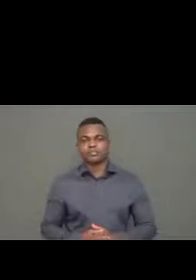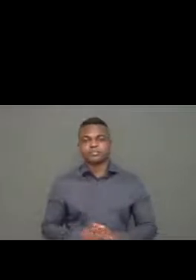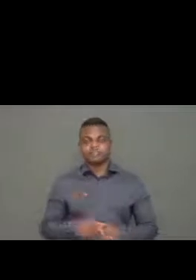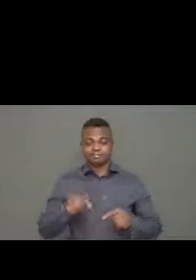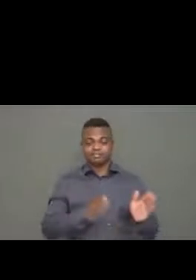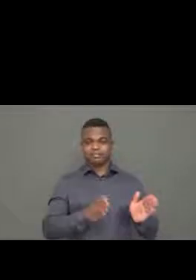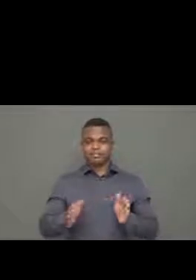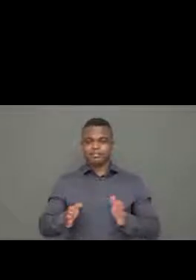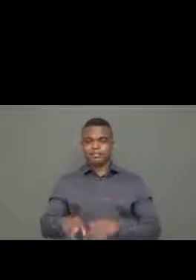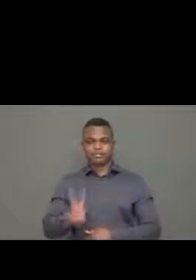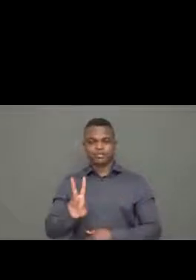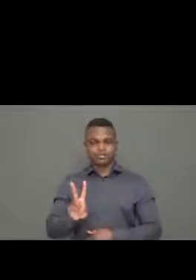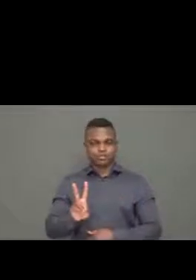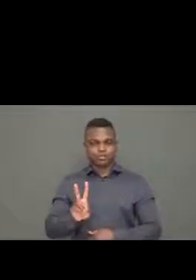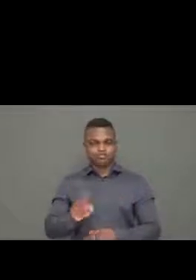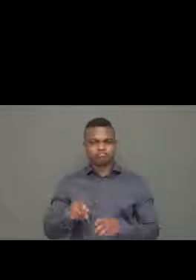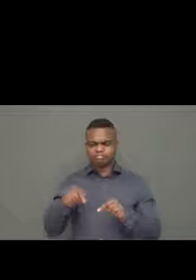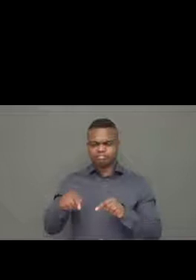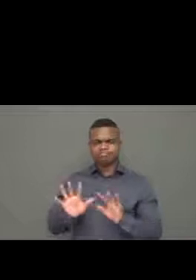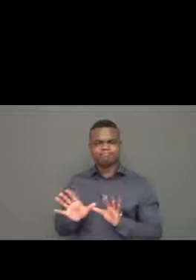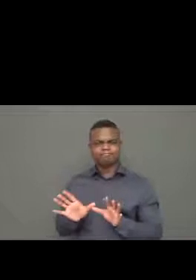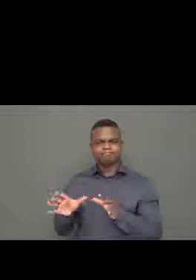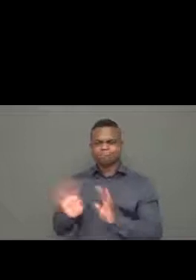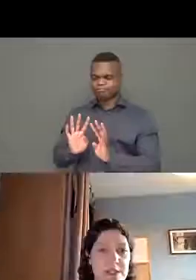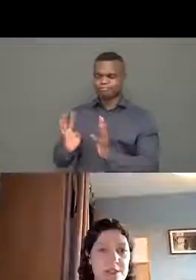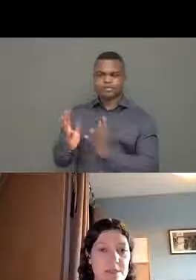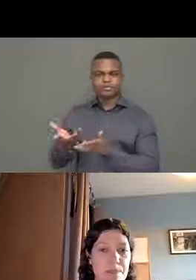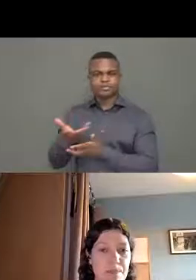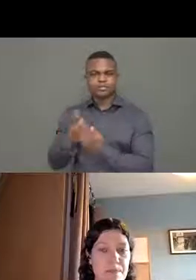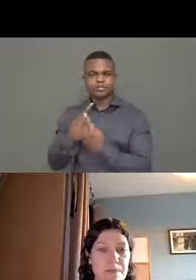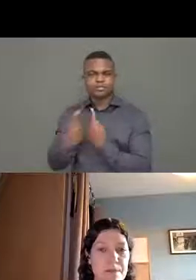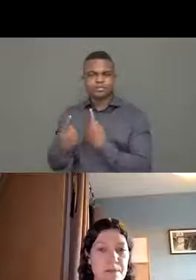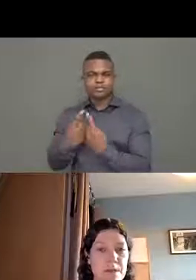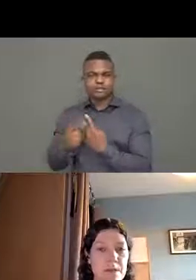with disability inclusion. So next slide there, please, Hazel.